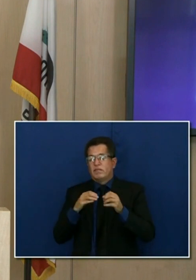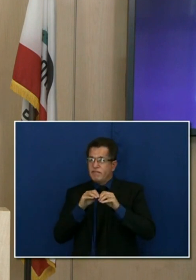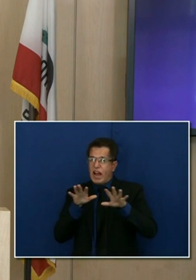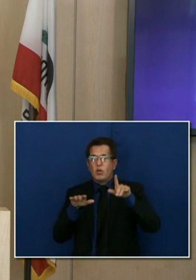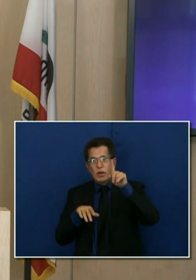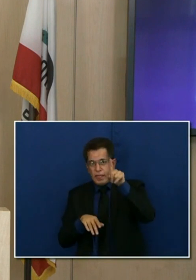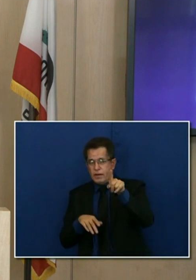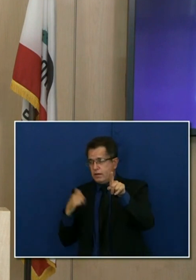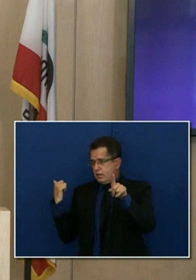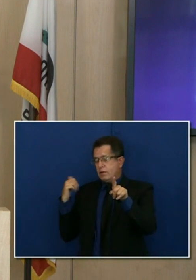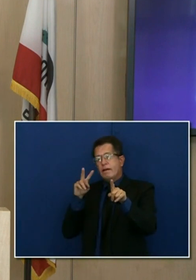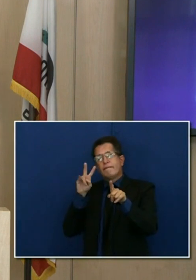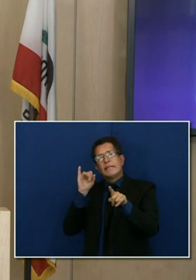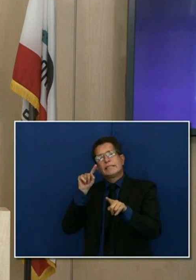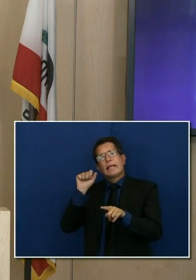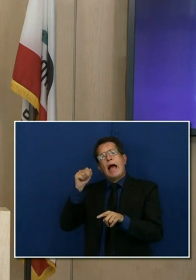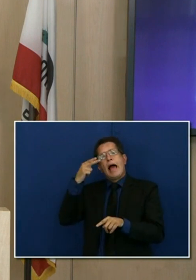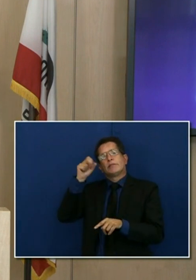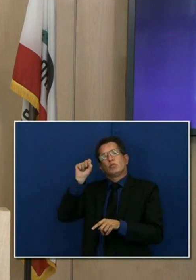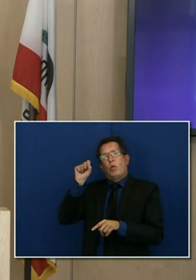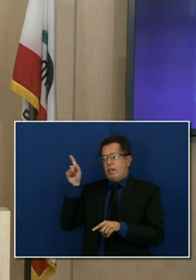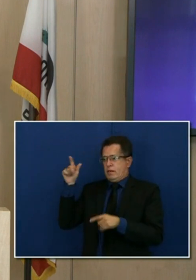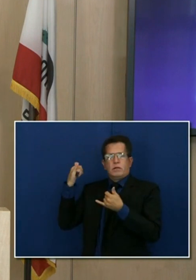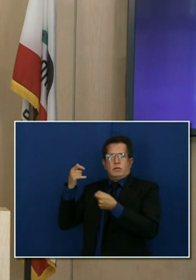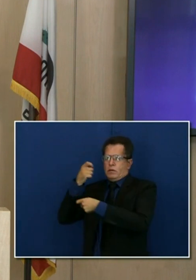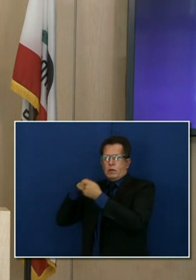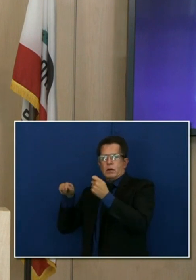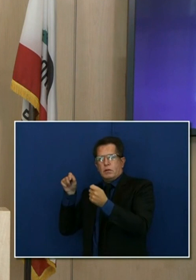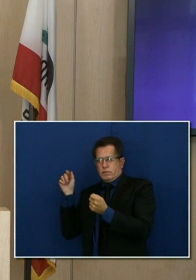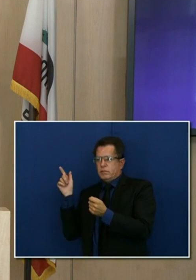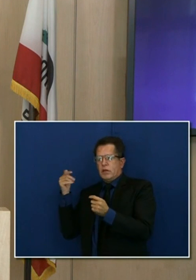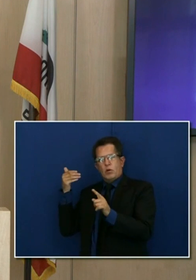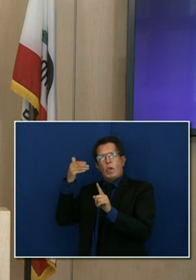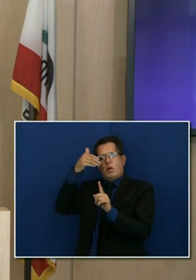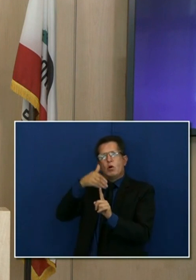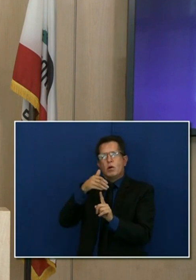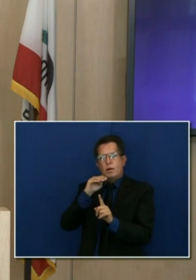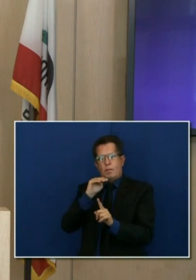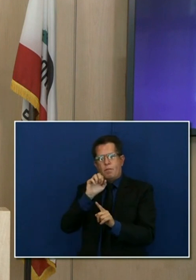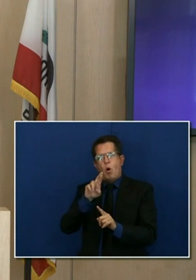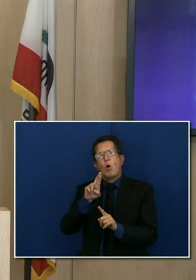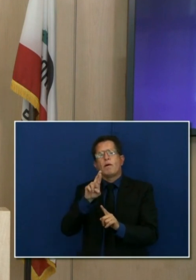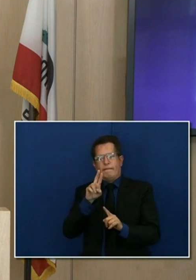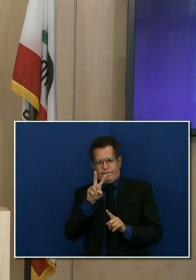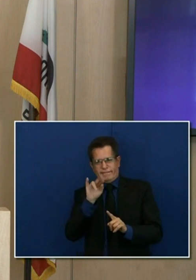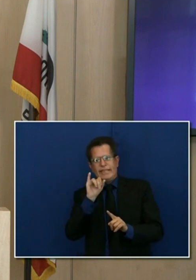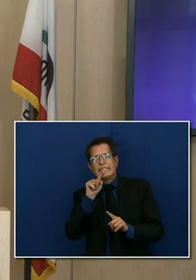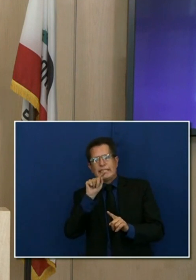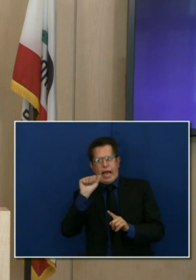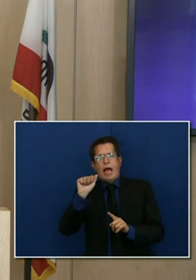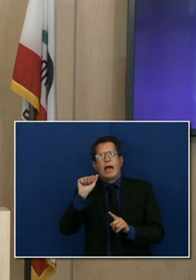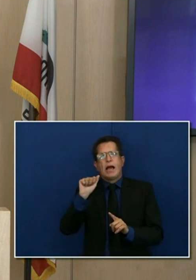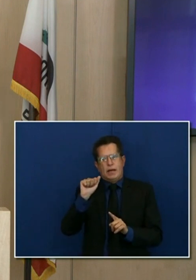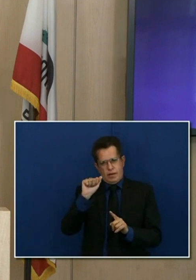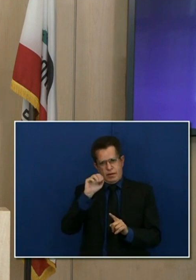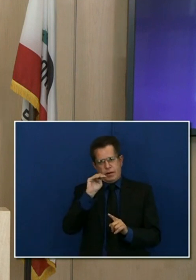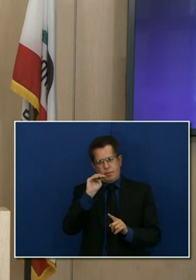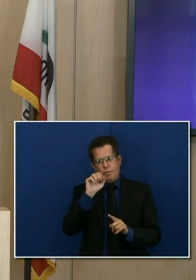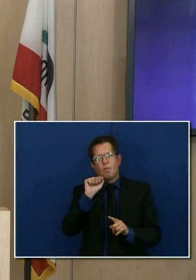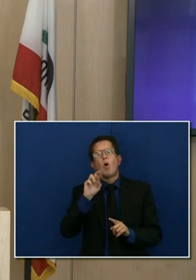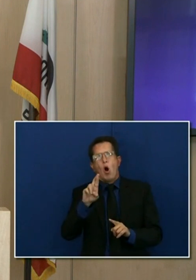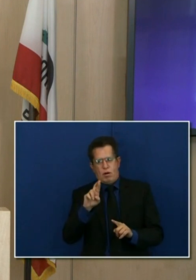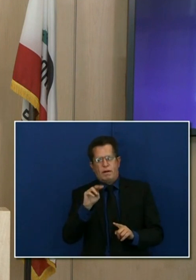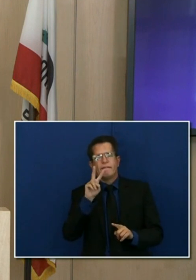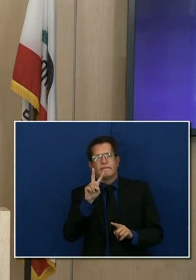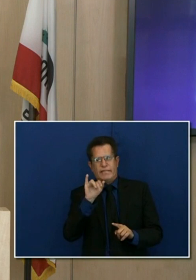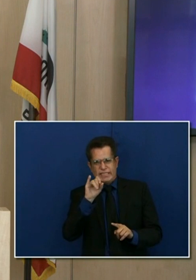School. It's a very close by to Mar Vista High School. It's a walk-in testing site that will open Monday at the